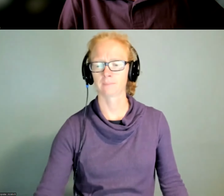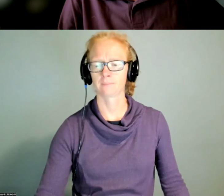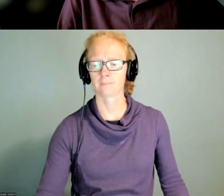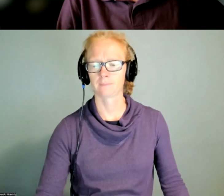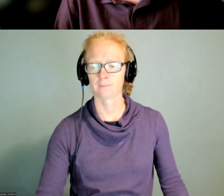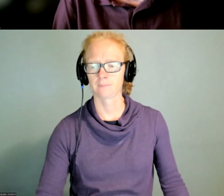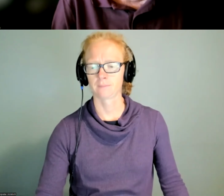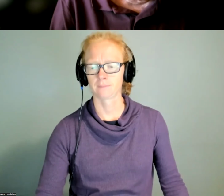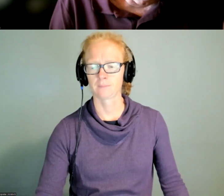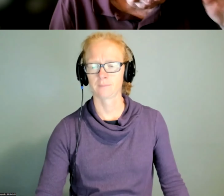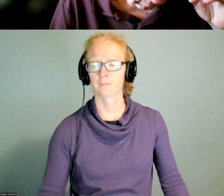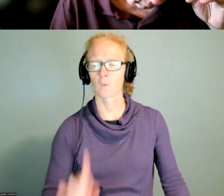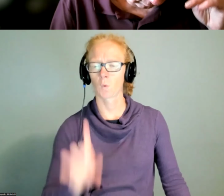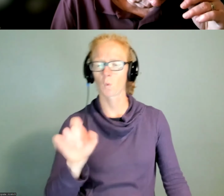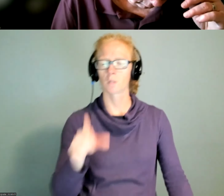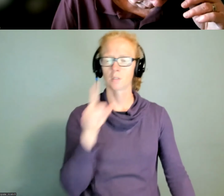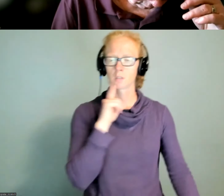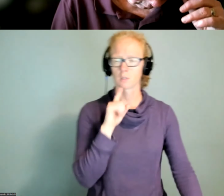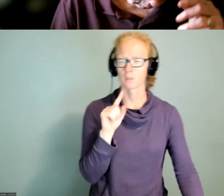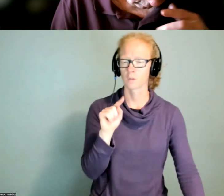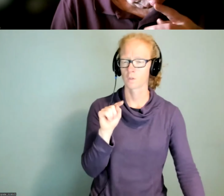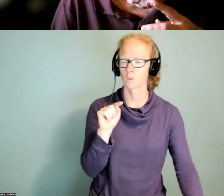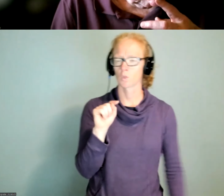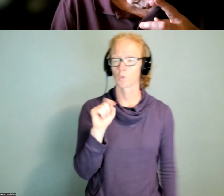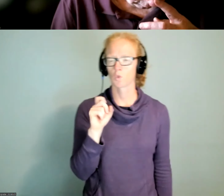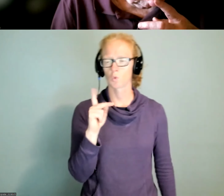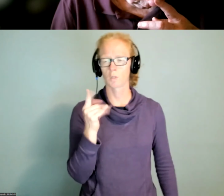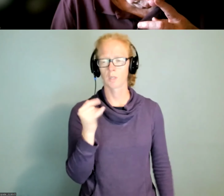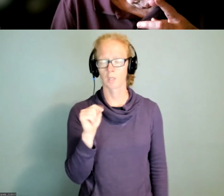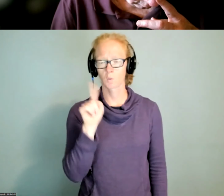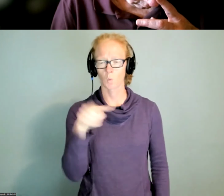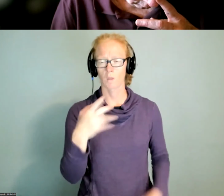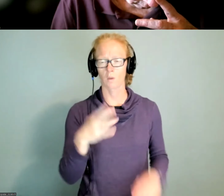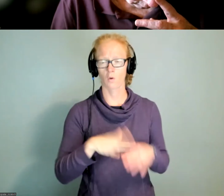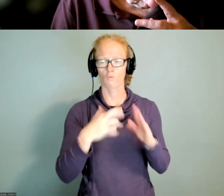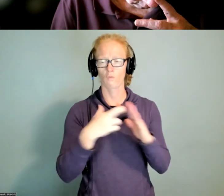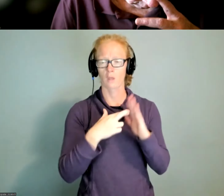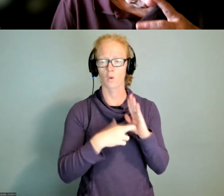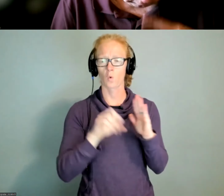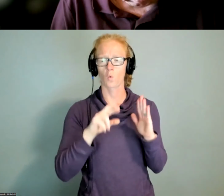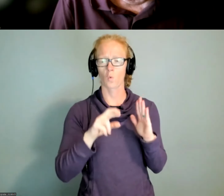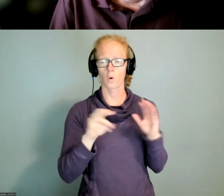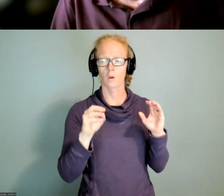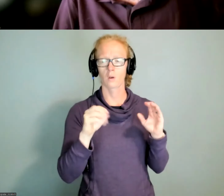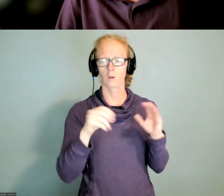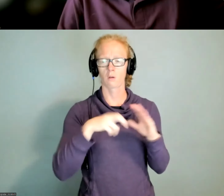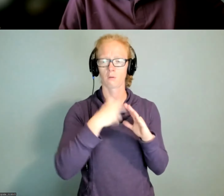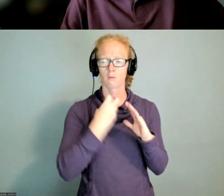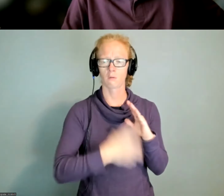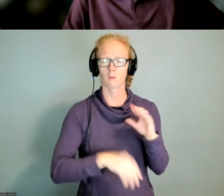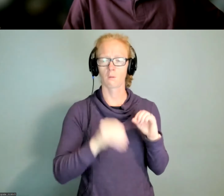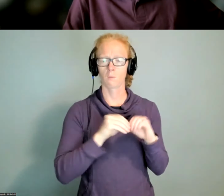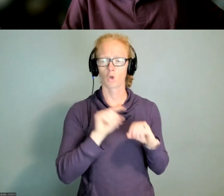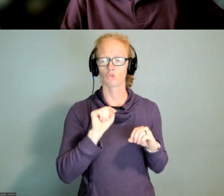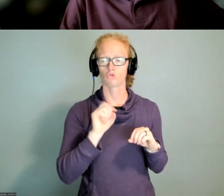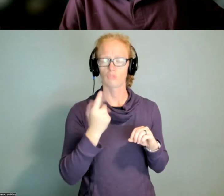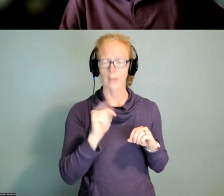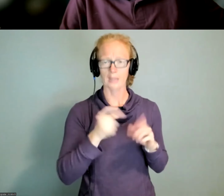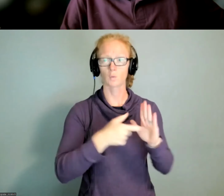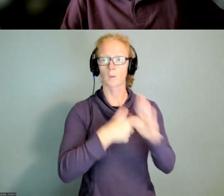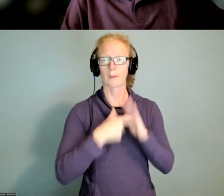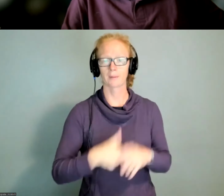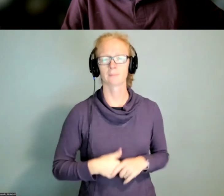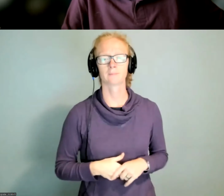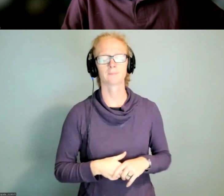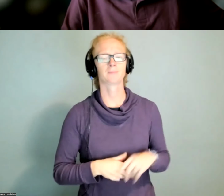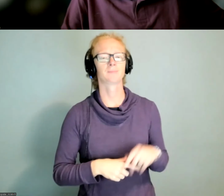I see there's a question for the toolkit. Does it rely only on regulation, or did it dive into tract requirements? Good question. Example,